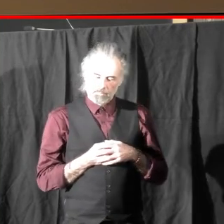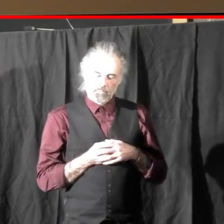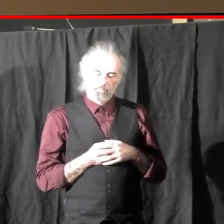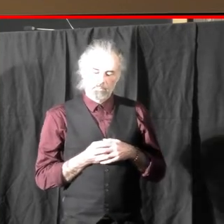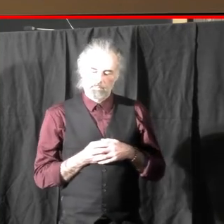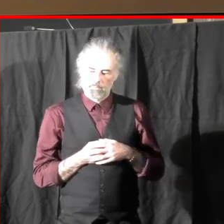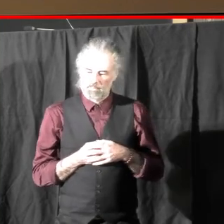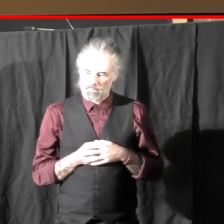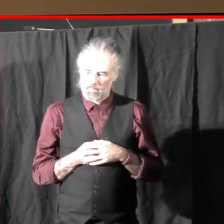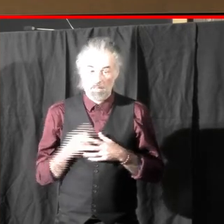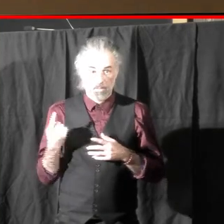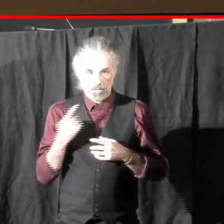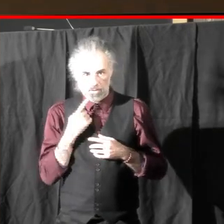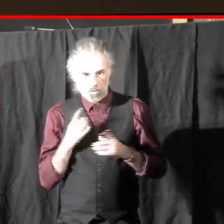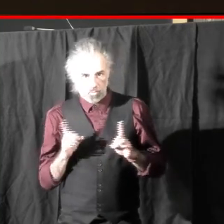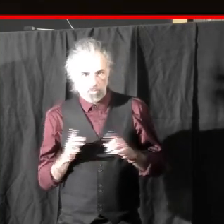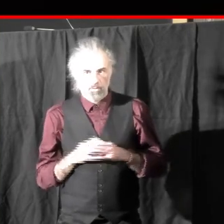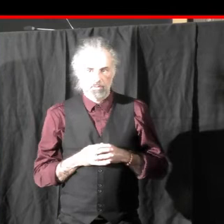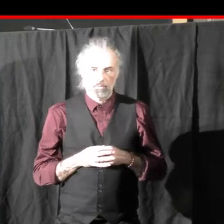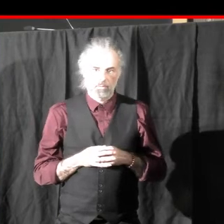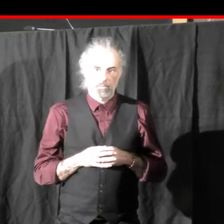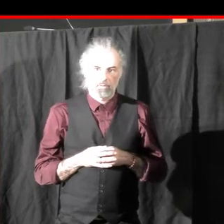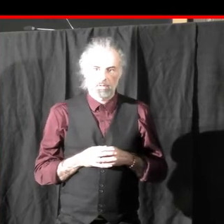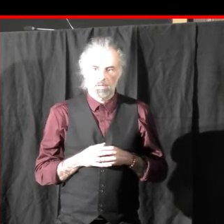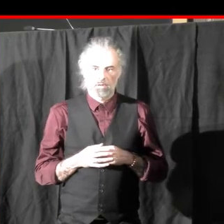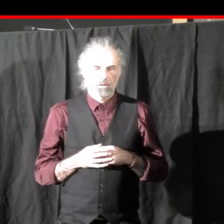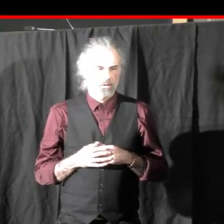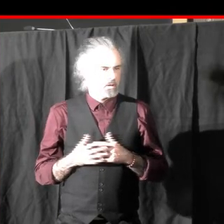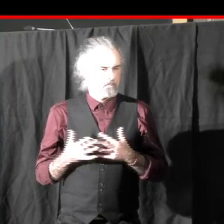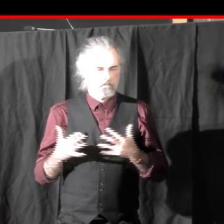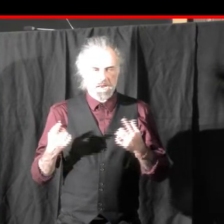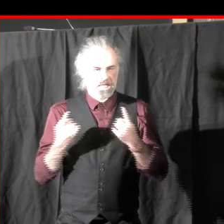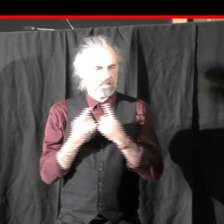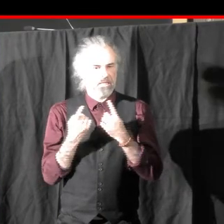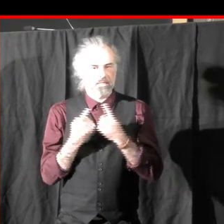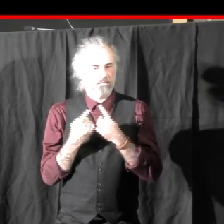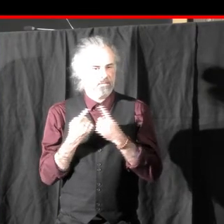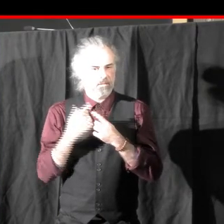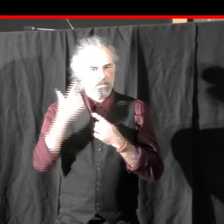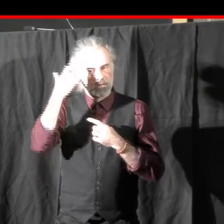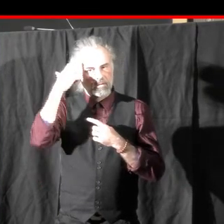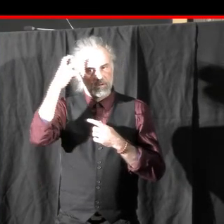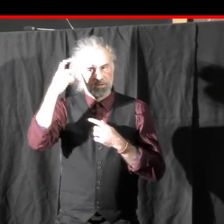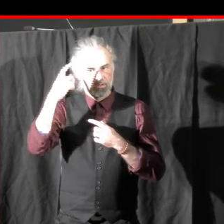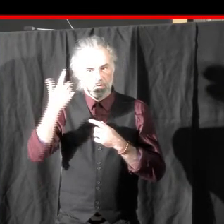And they say that this has brought up a lot of things for them. One is the culture of